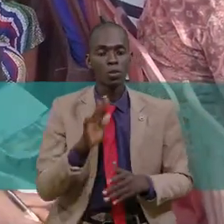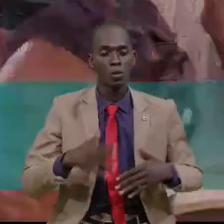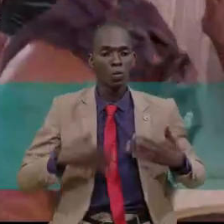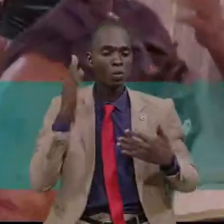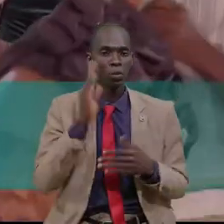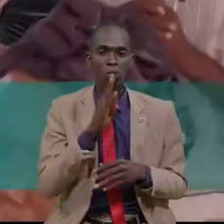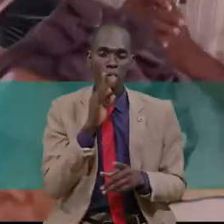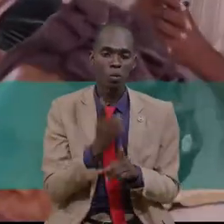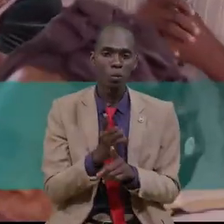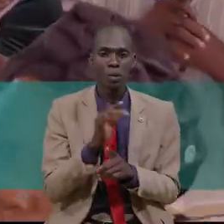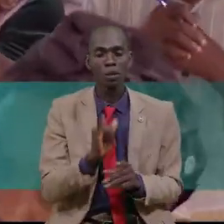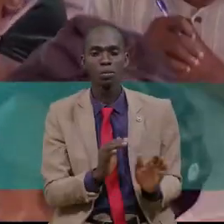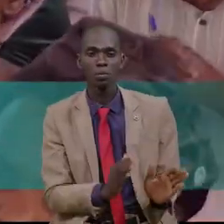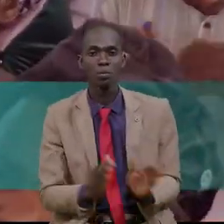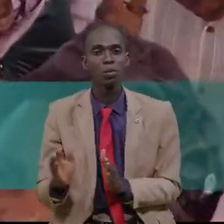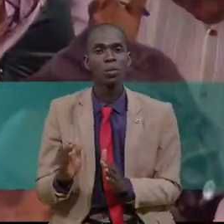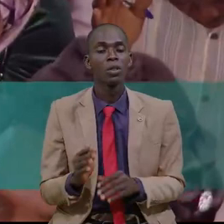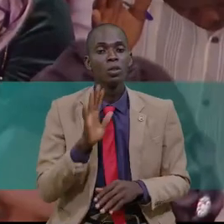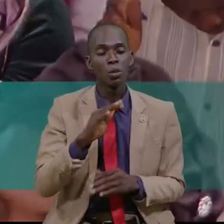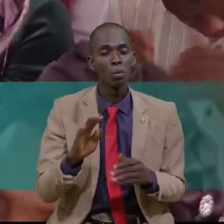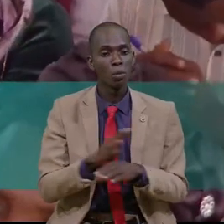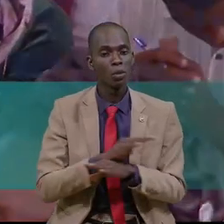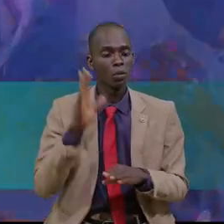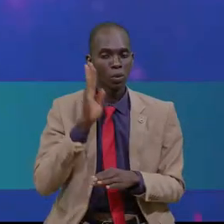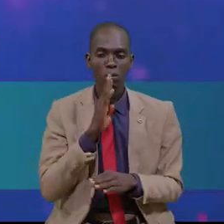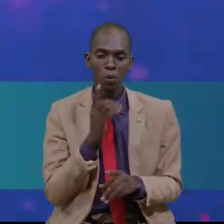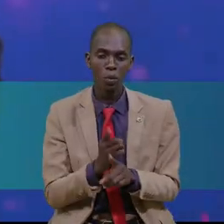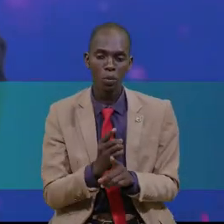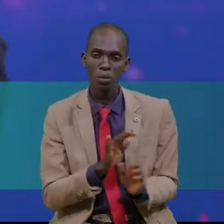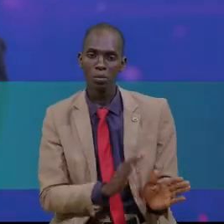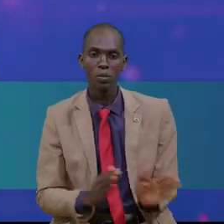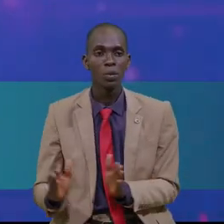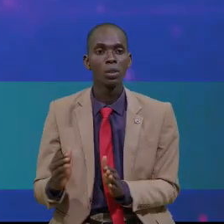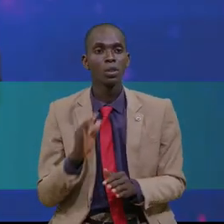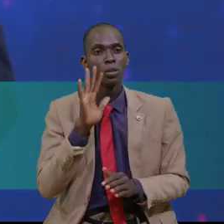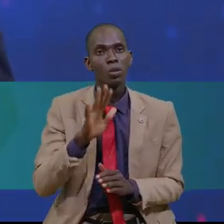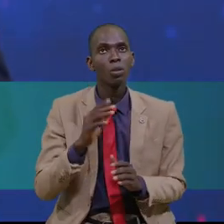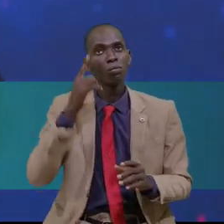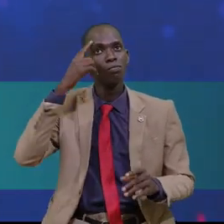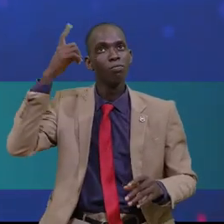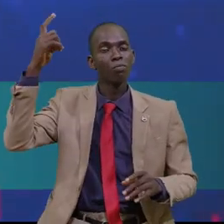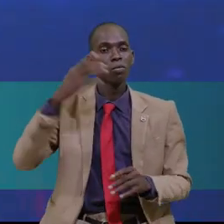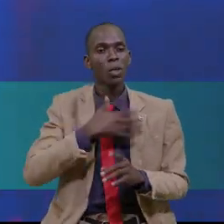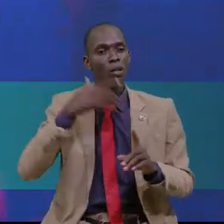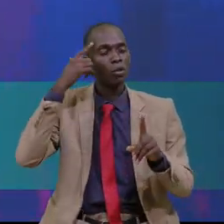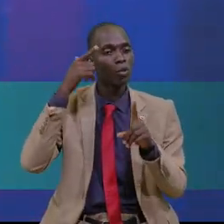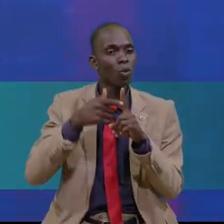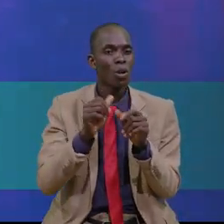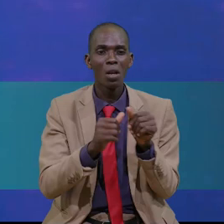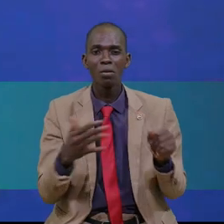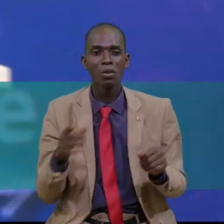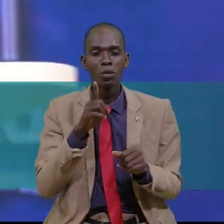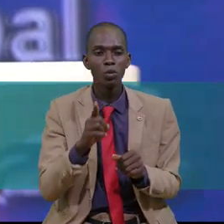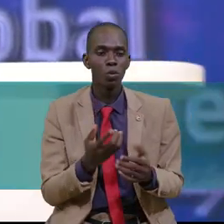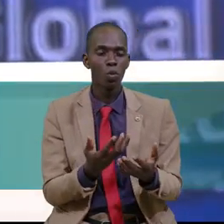orderly. Your business will be orderly. Your aspiration, ambition, and everything you go after